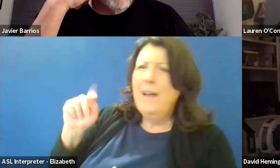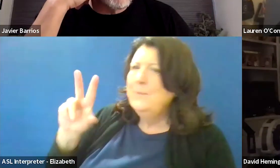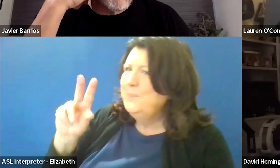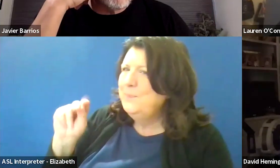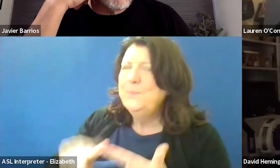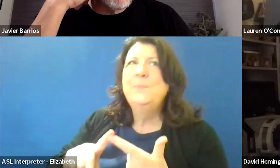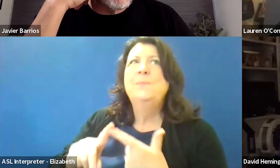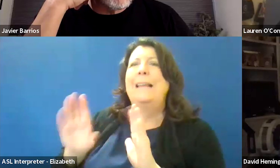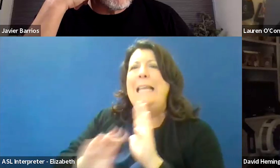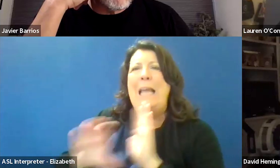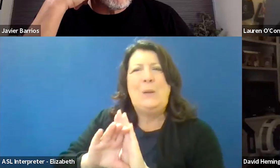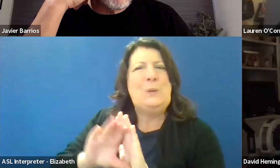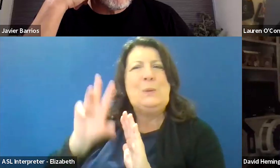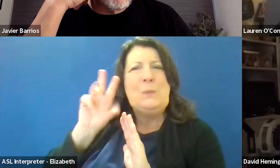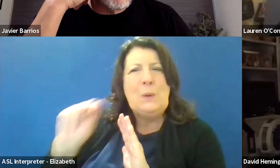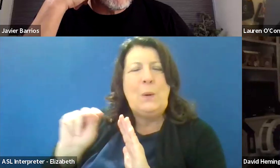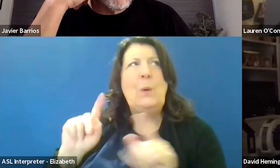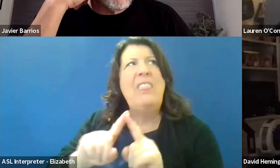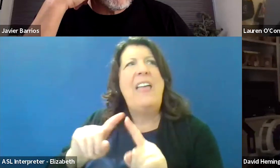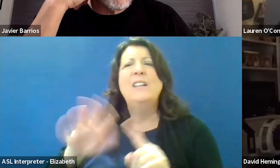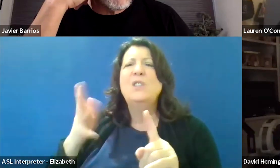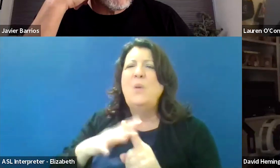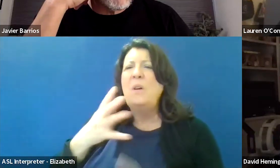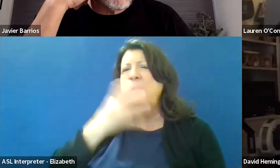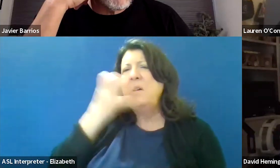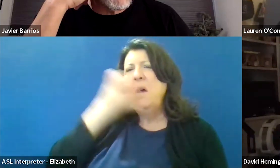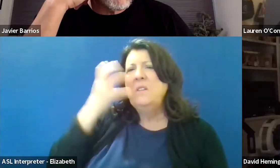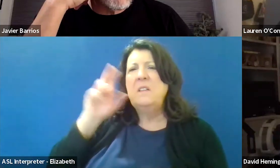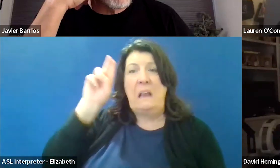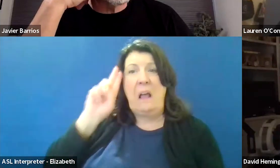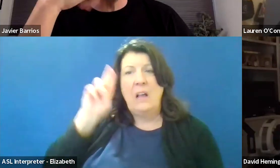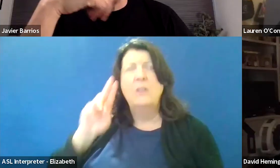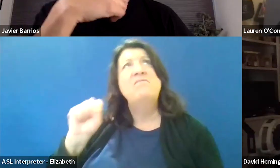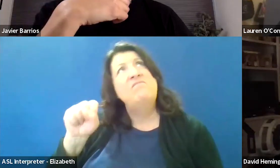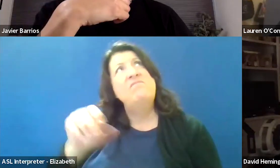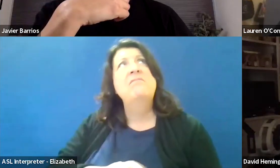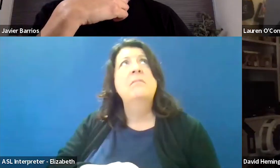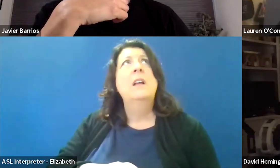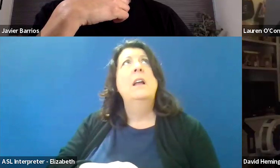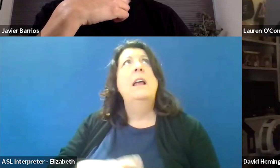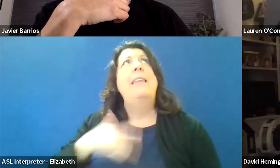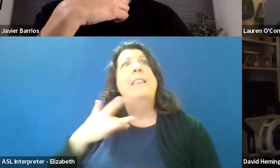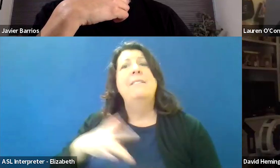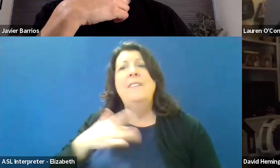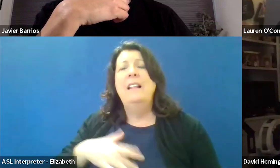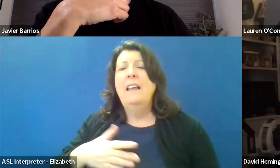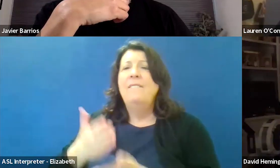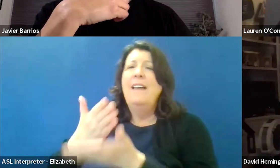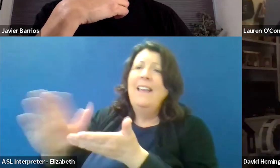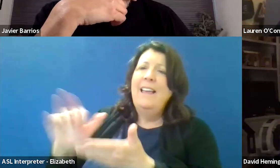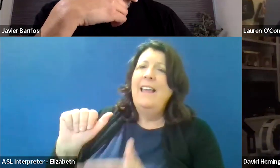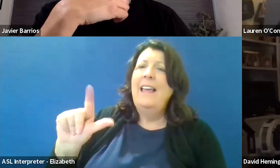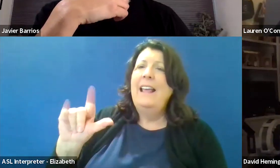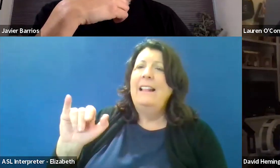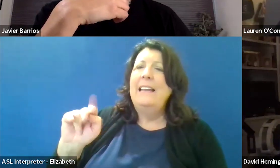that vibe was there, kind of the emotional matrix, the sort of feeling of alienation and difficulty and